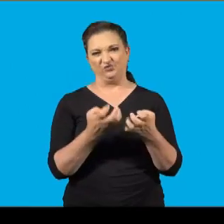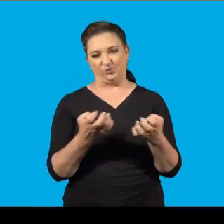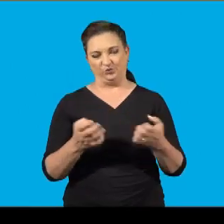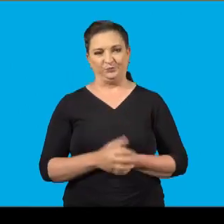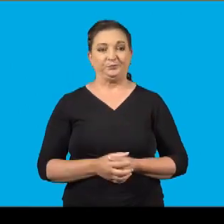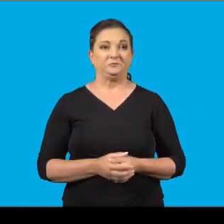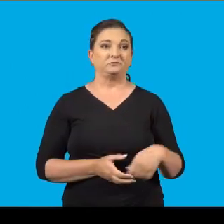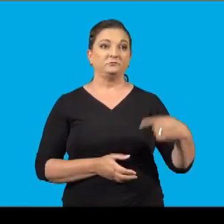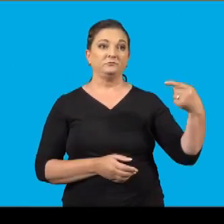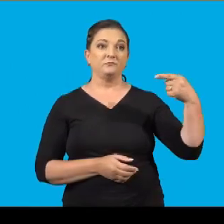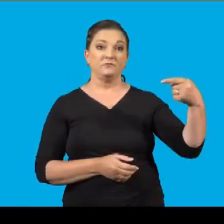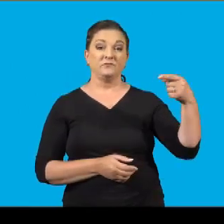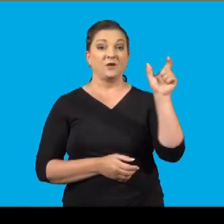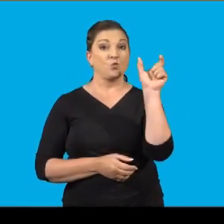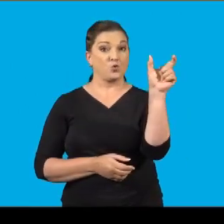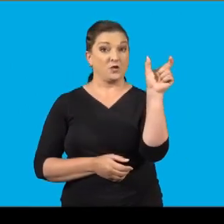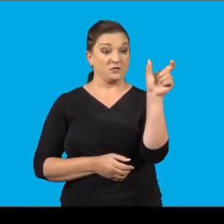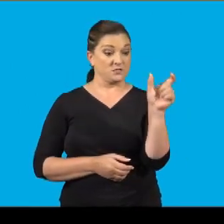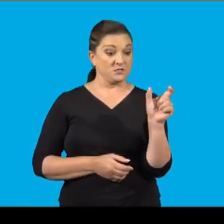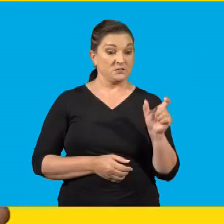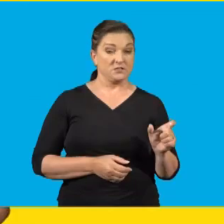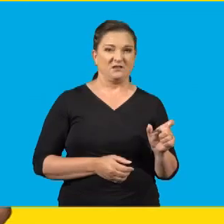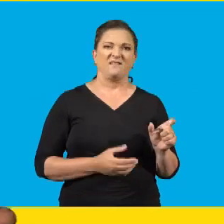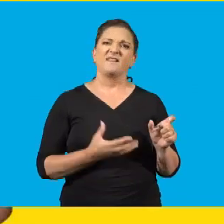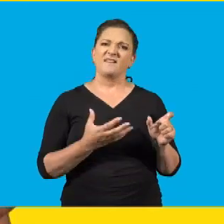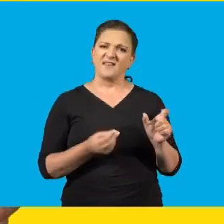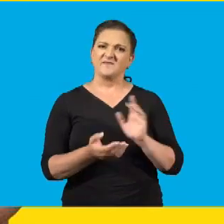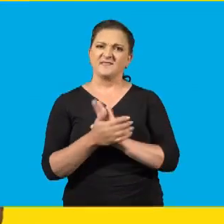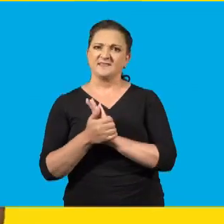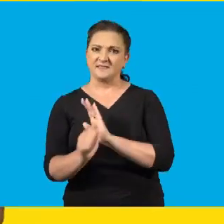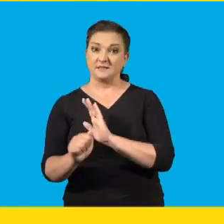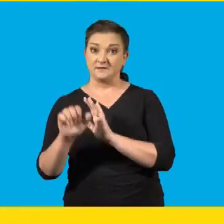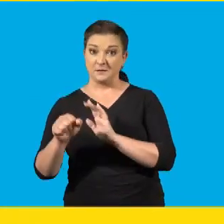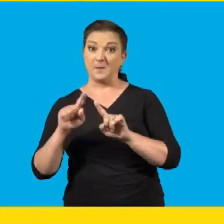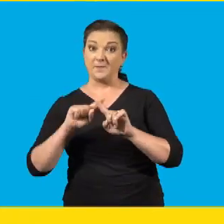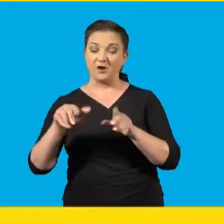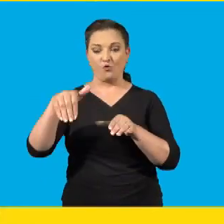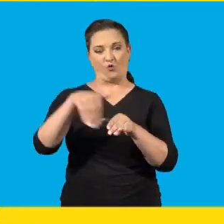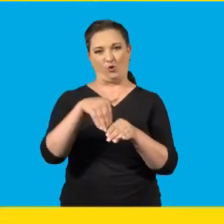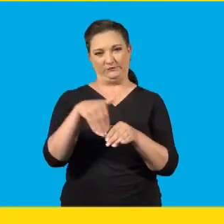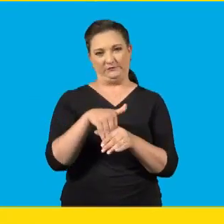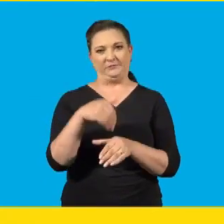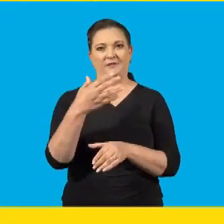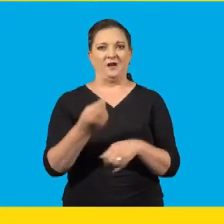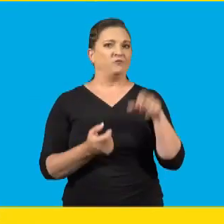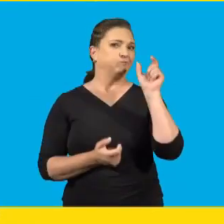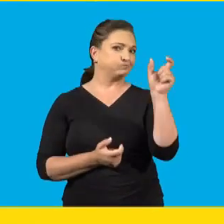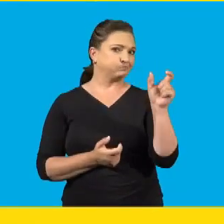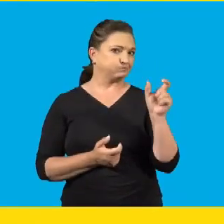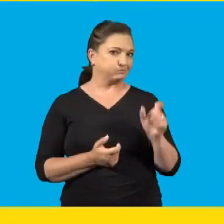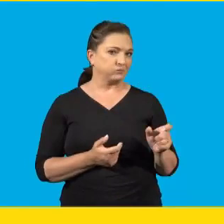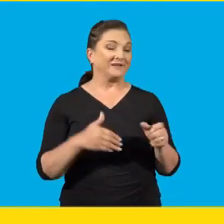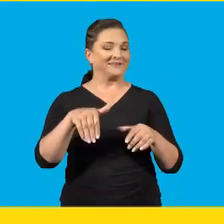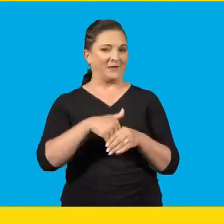visual source analysis. Now, coupled with the skills, remember that there are specific concepts or keywords